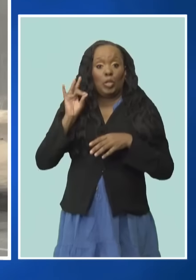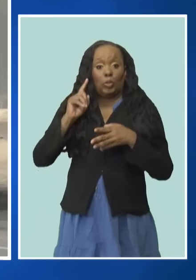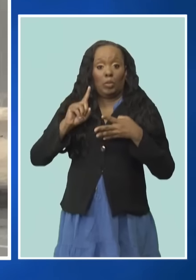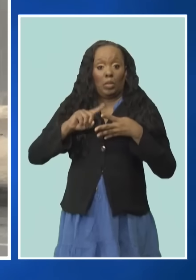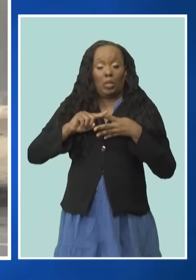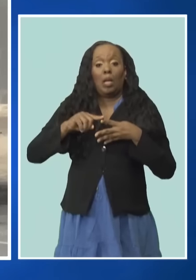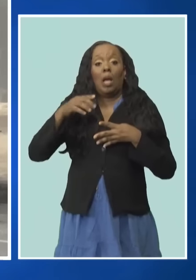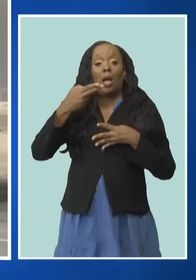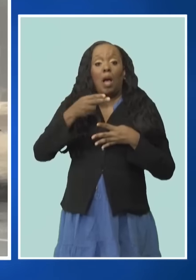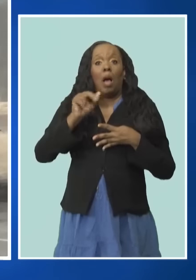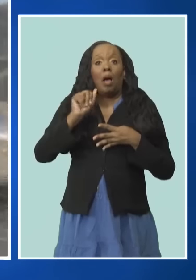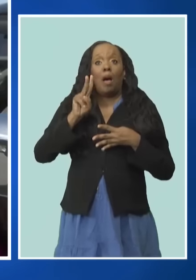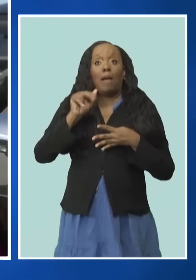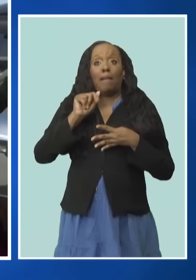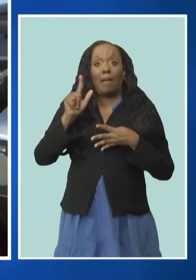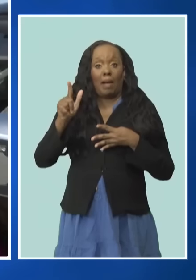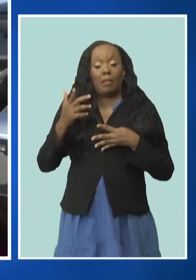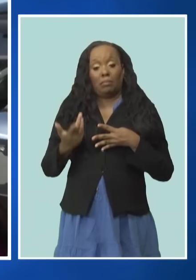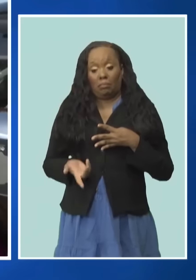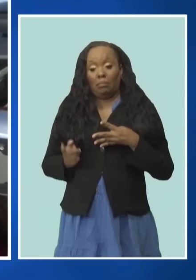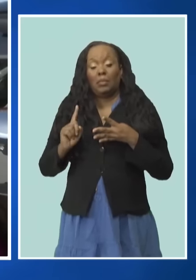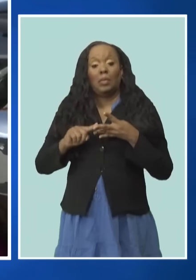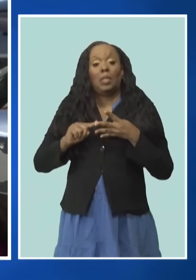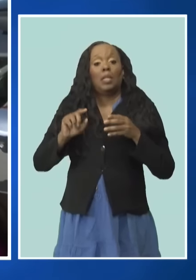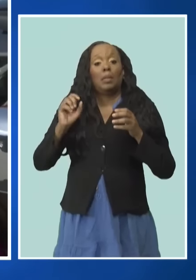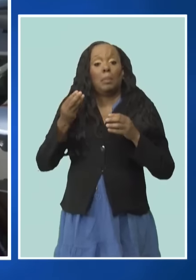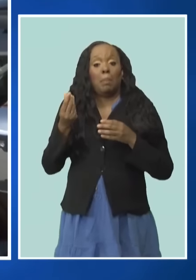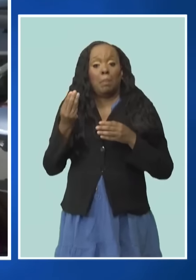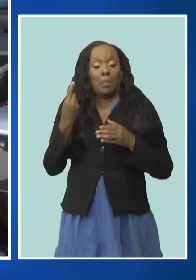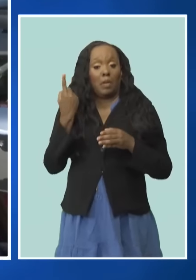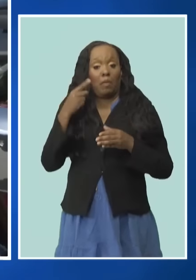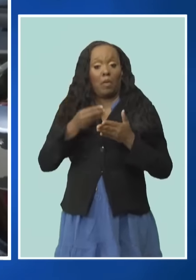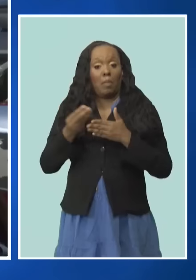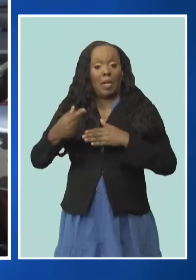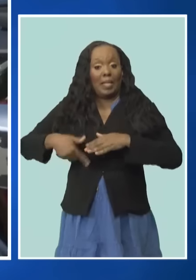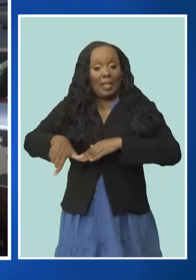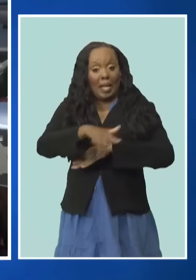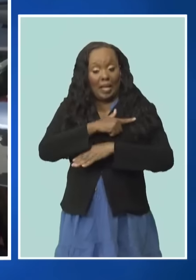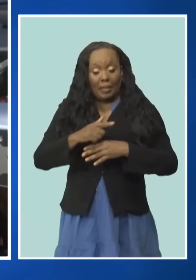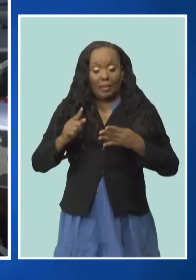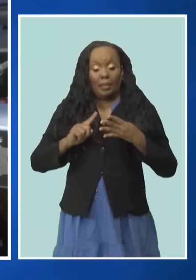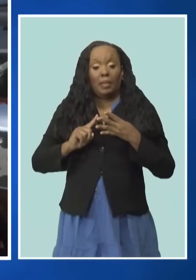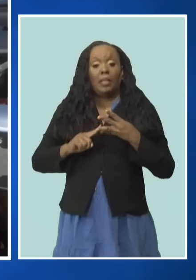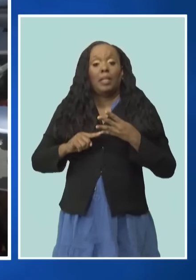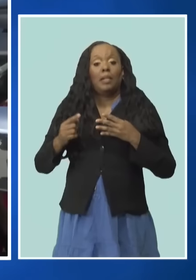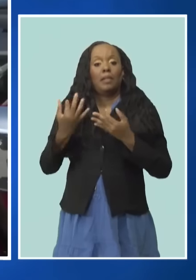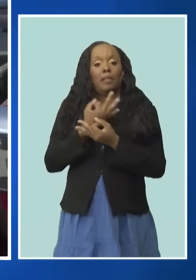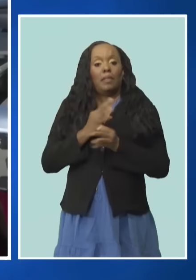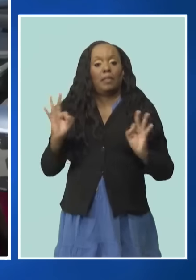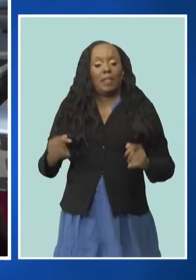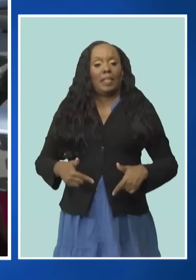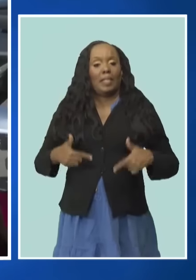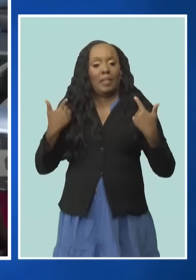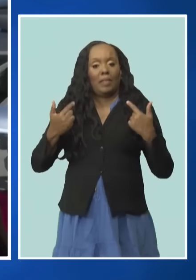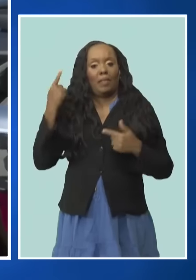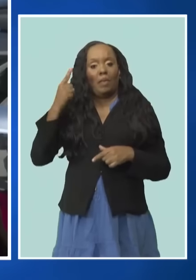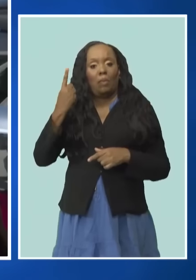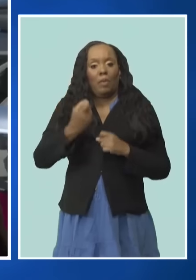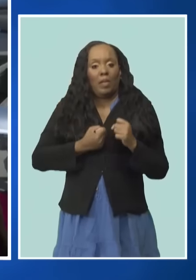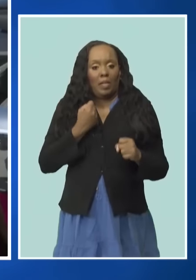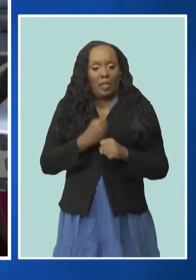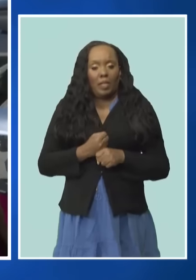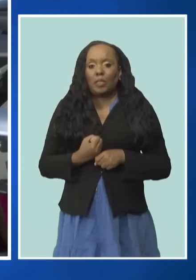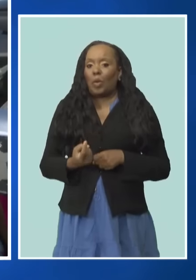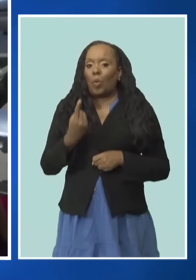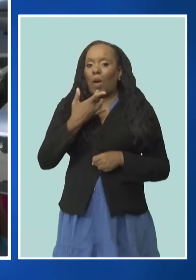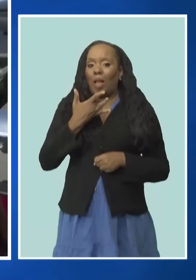We do have cash towards the purchase of land, and we do have free living for 1 year. So one lucky customer will win one of